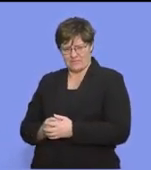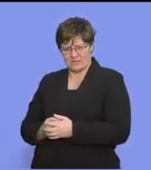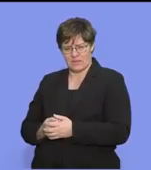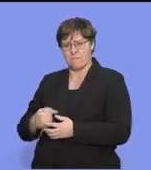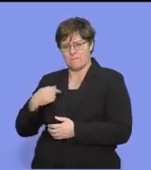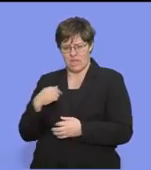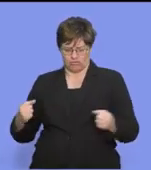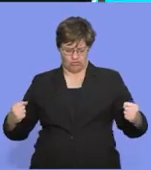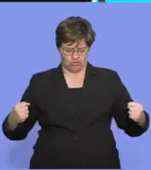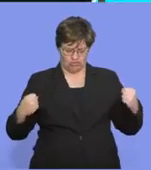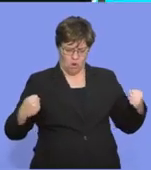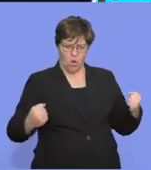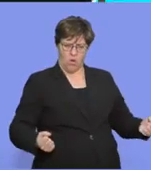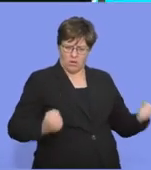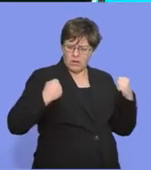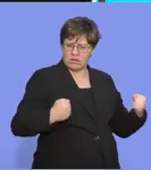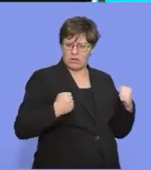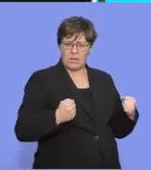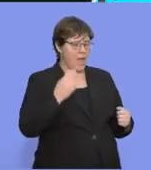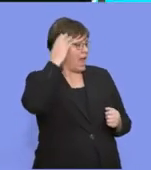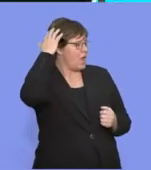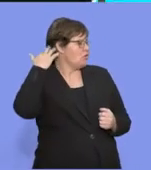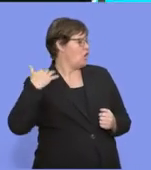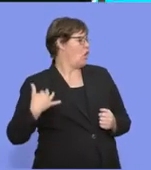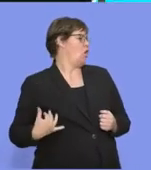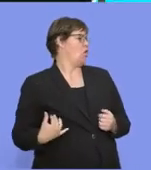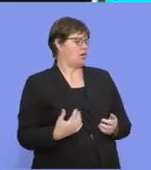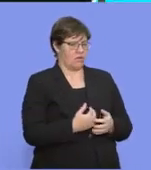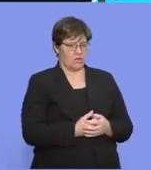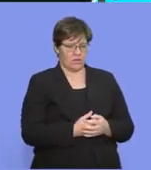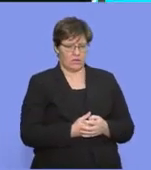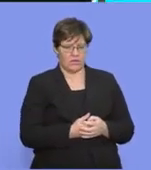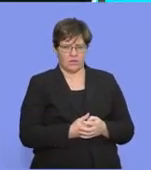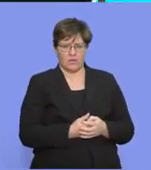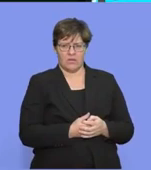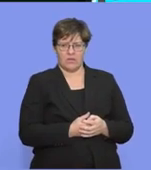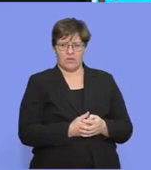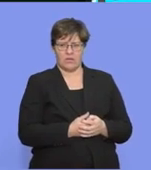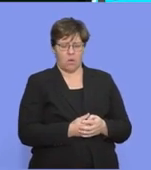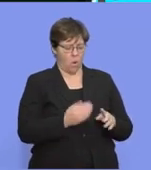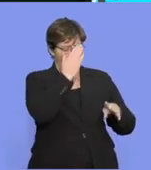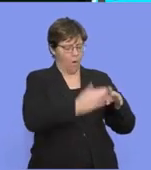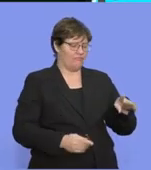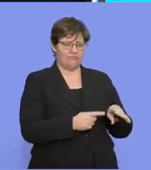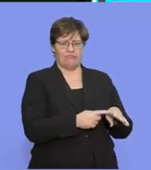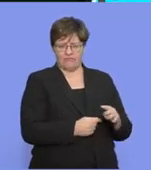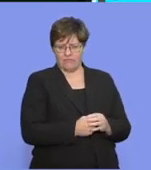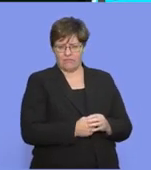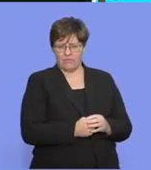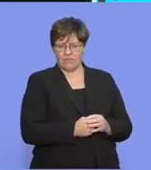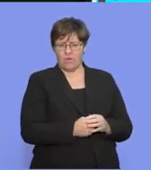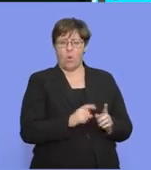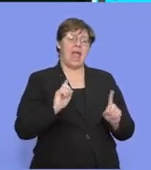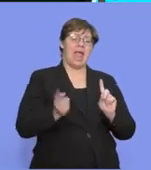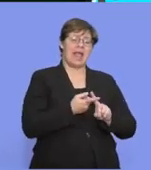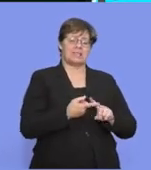I develop strong muscles, or I grow my hair, or I chop off a finger, or I lose